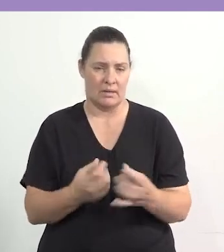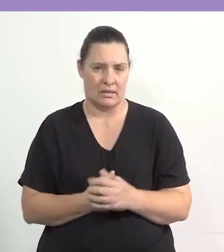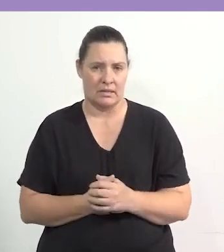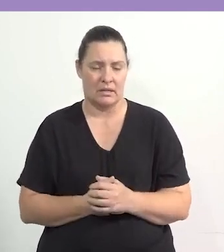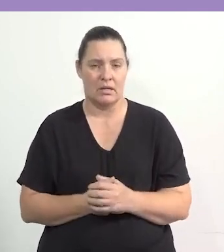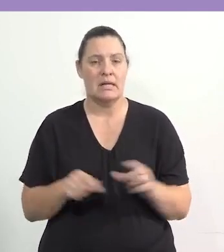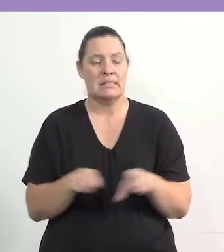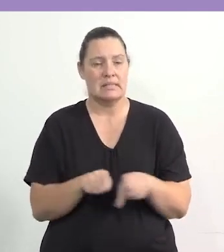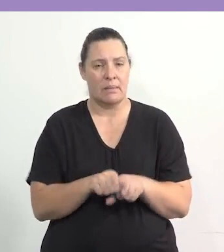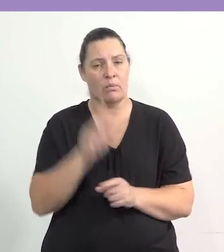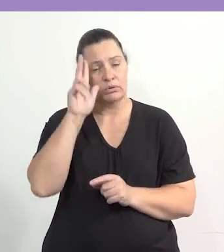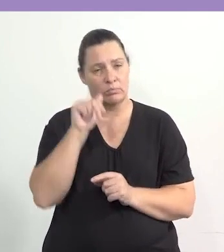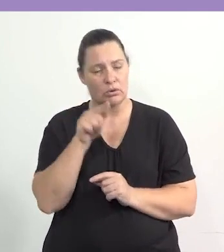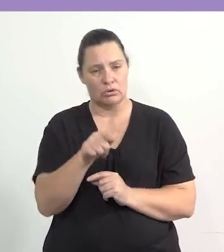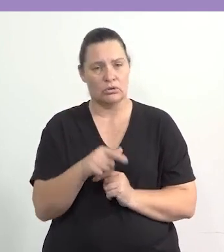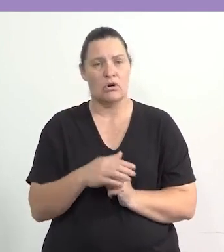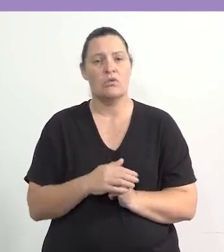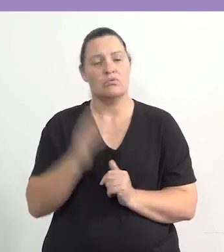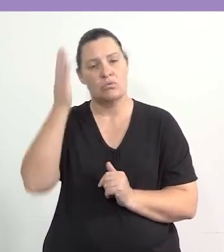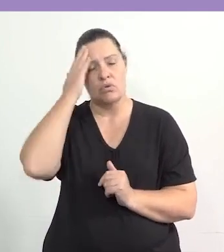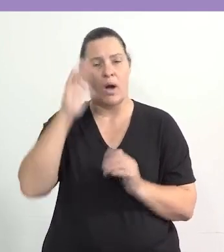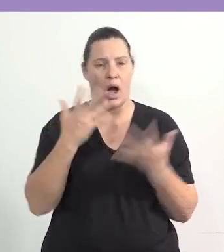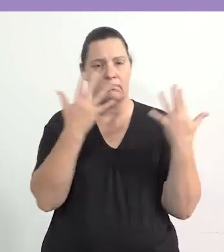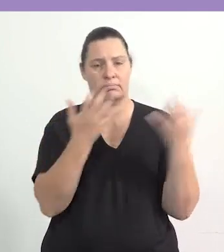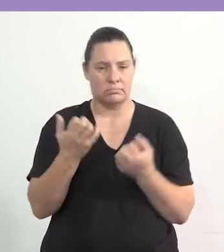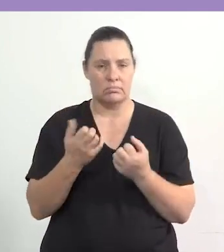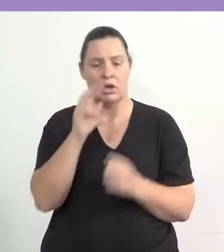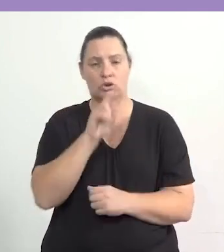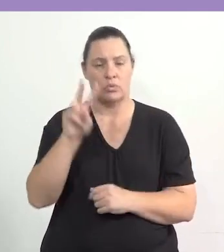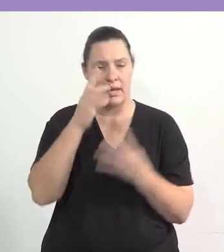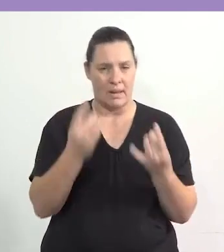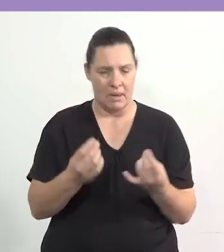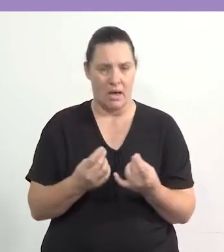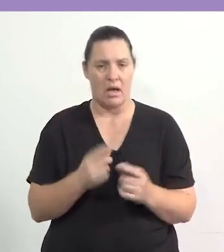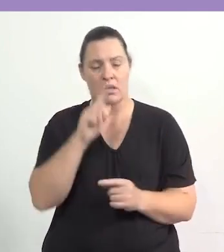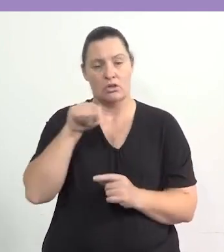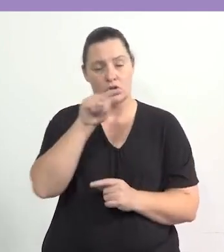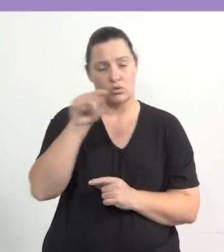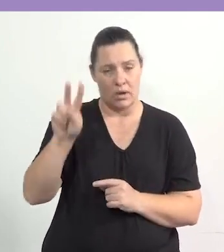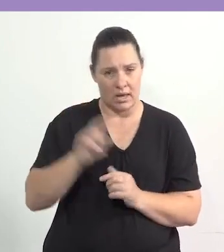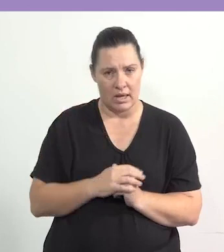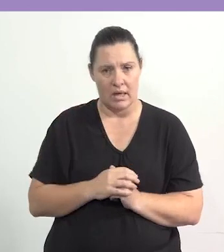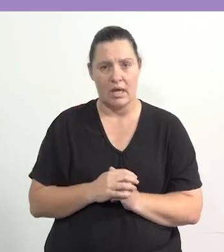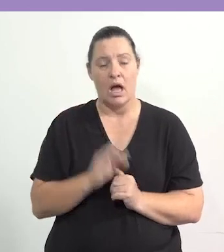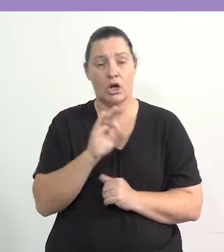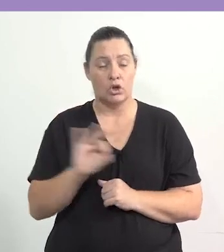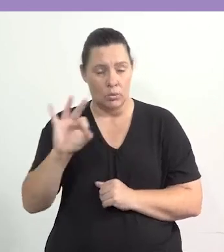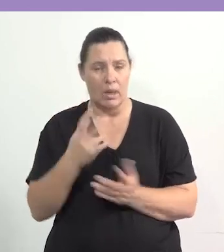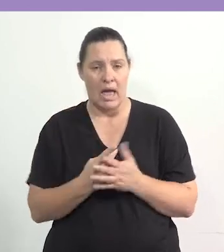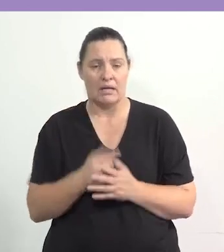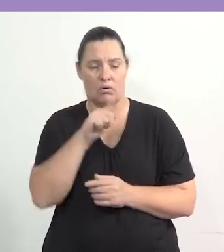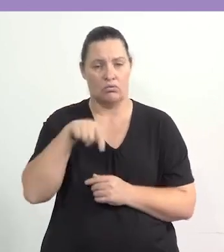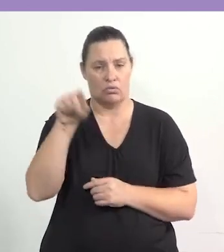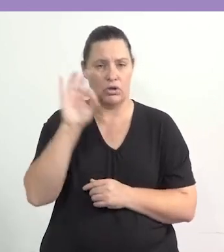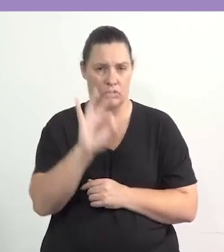numbers. Also, you are supposed to be able to know how to determine the square numbers, the square roots, the cube numbers,